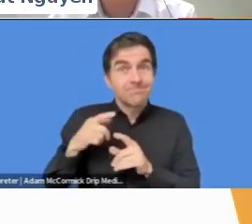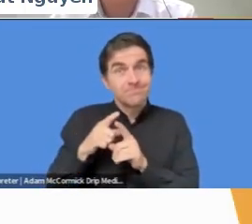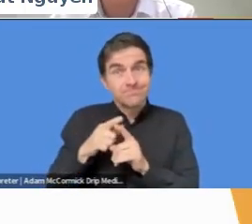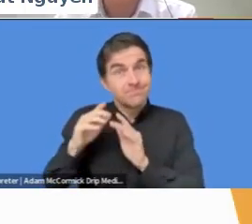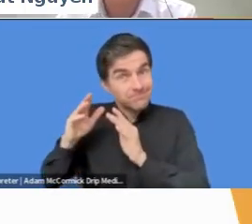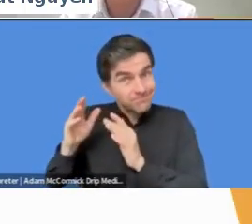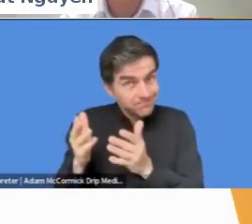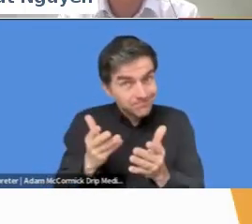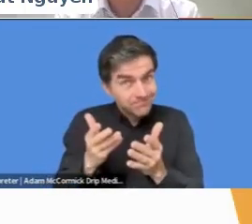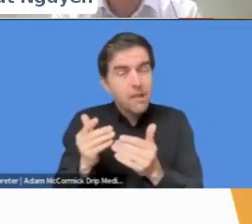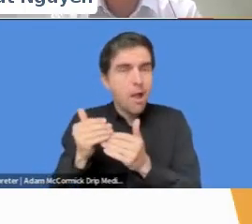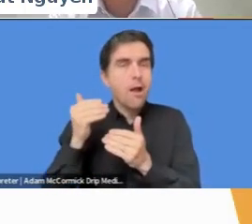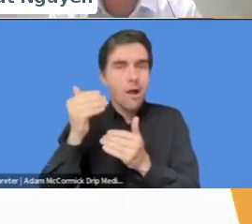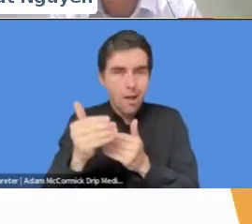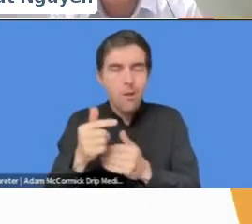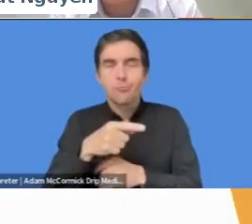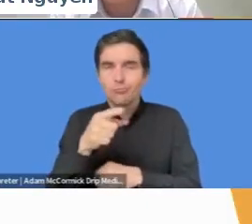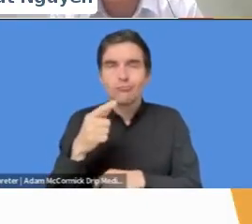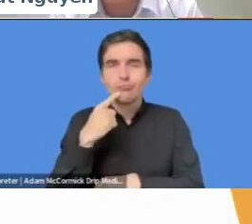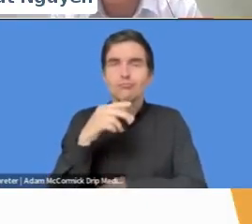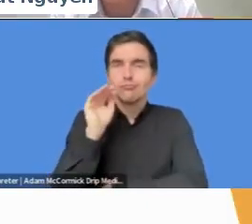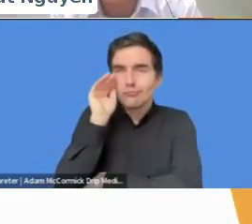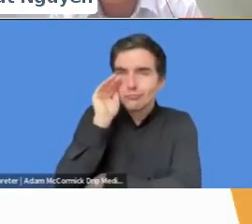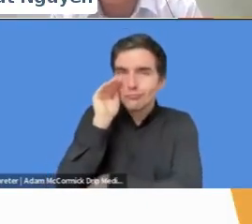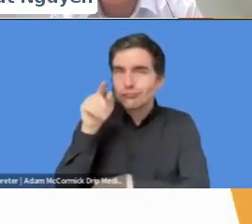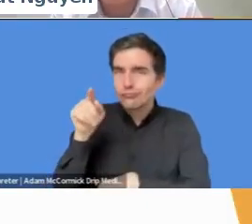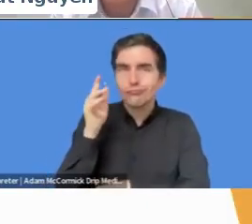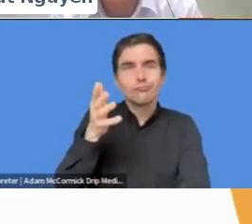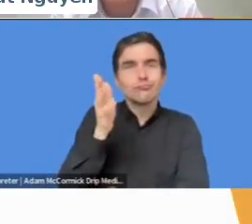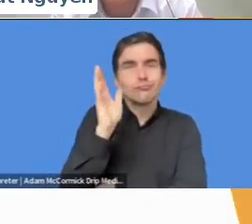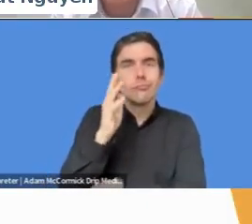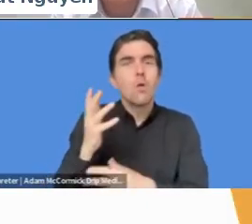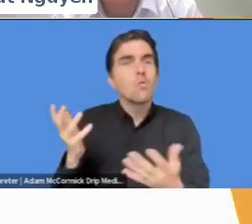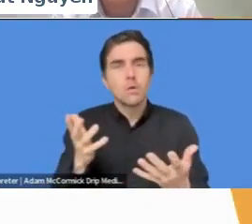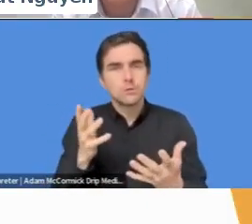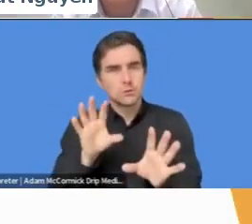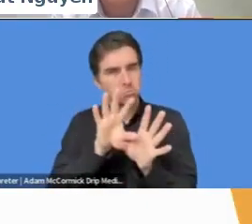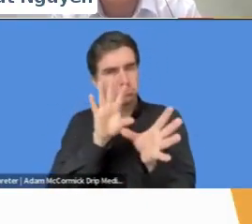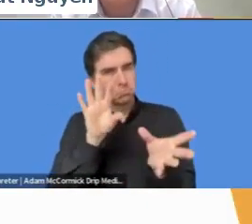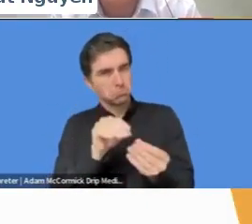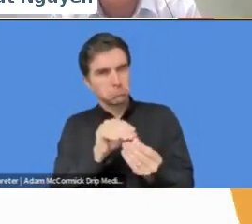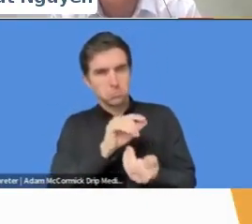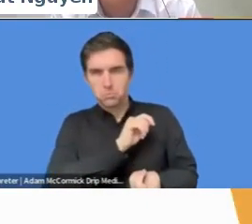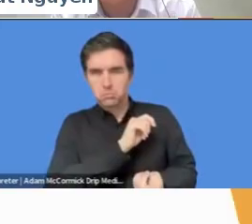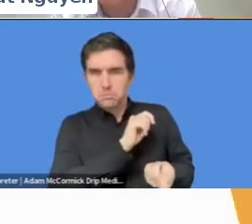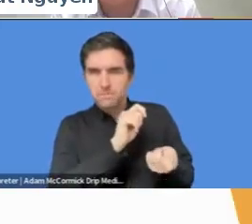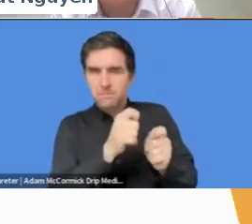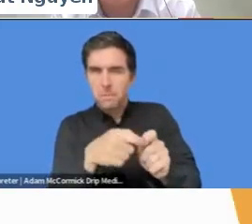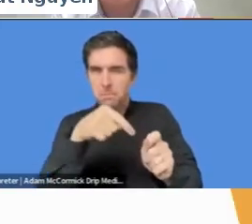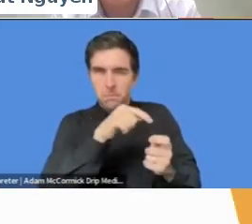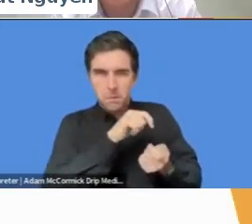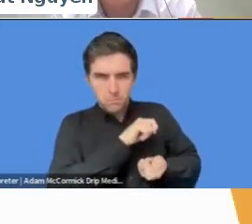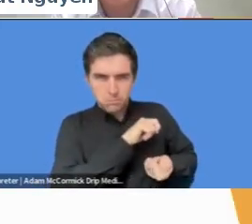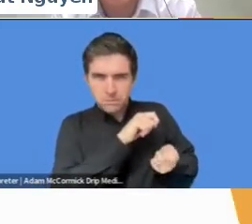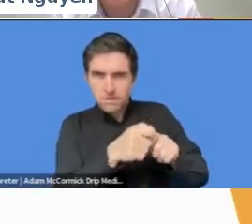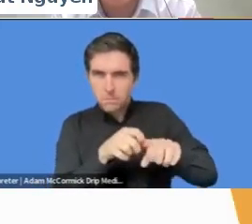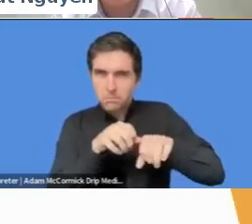After the overview, you will see how Transform has been practically employed in 2